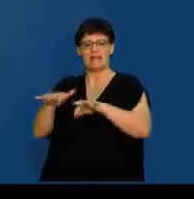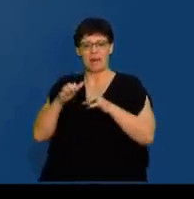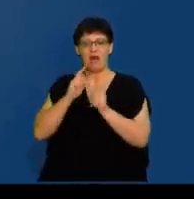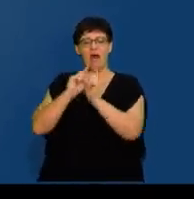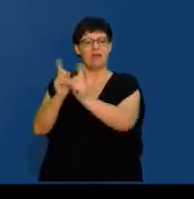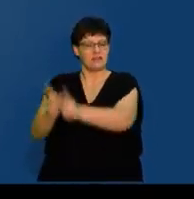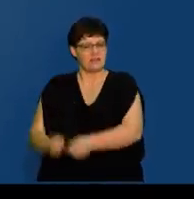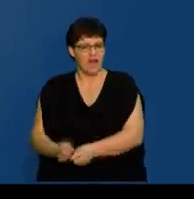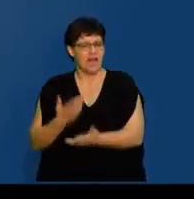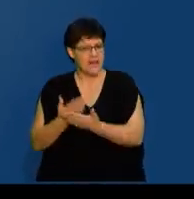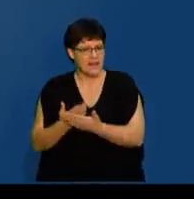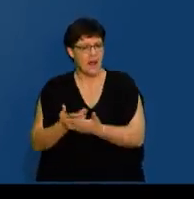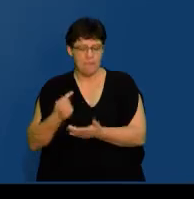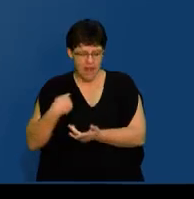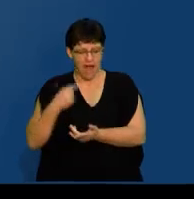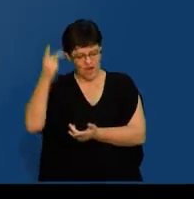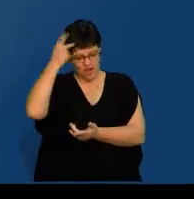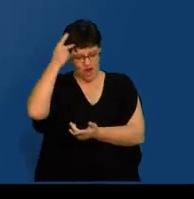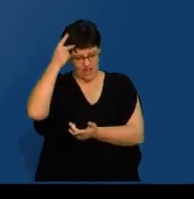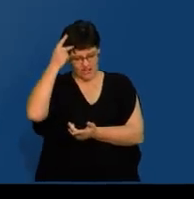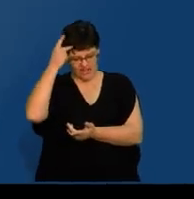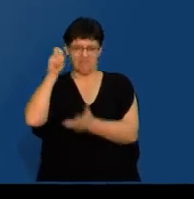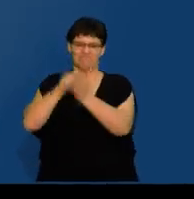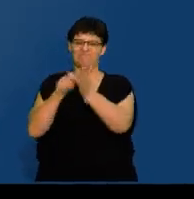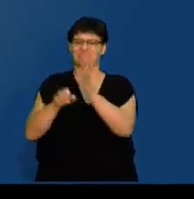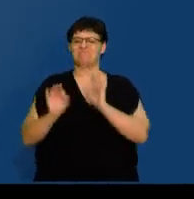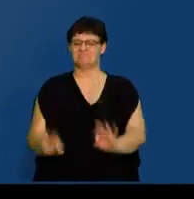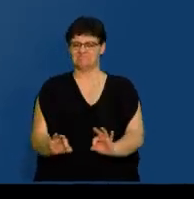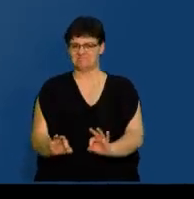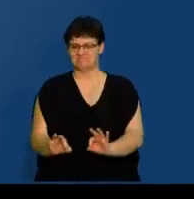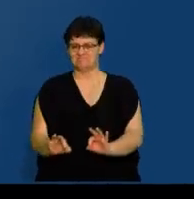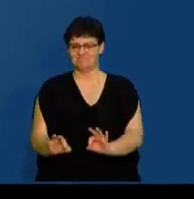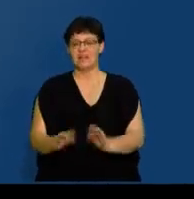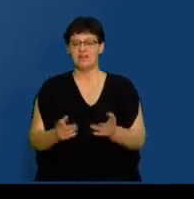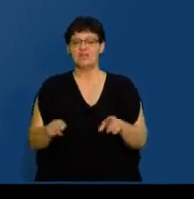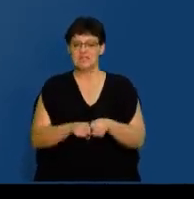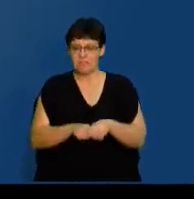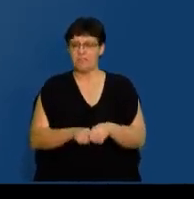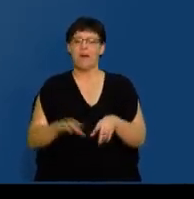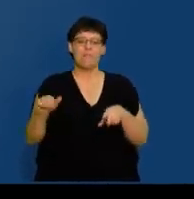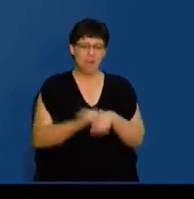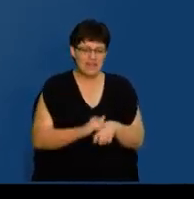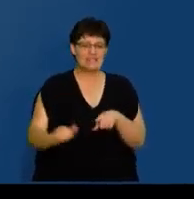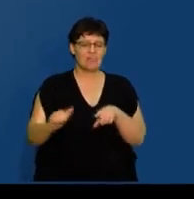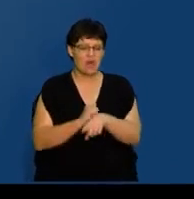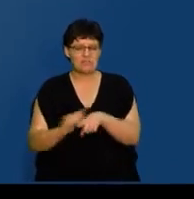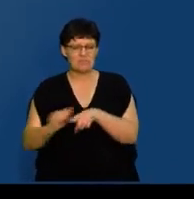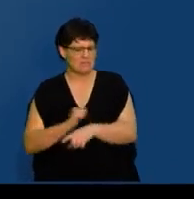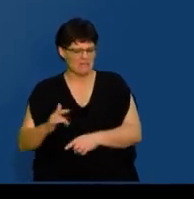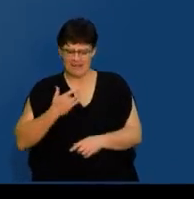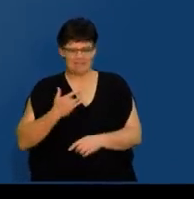you are able to apply your understanding. And yes, during the practice of exam papers, you might